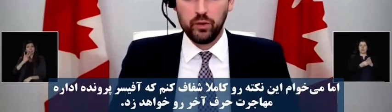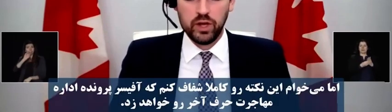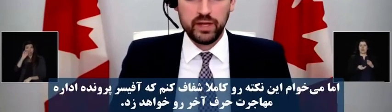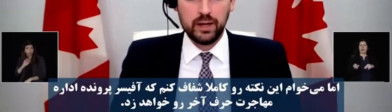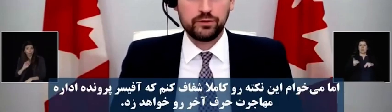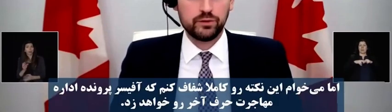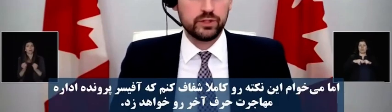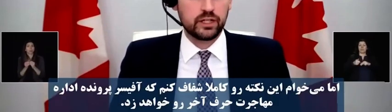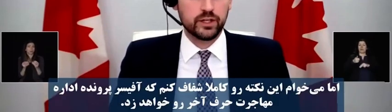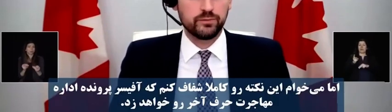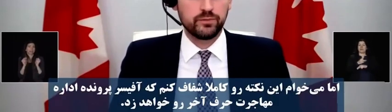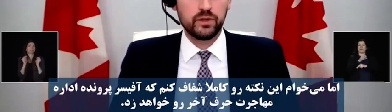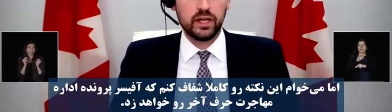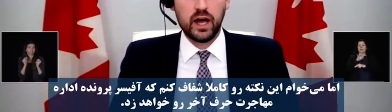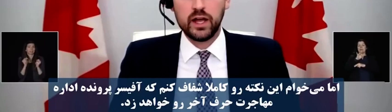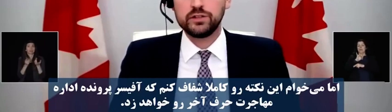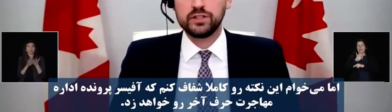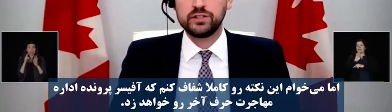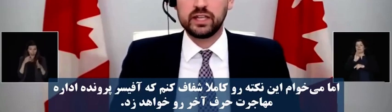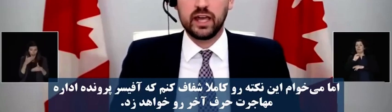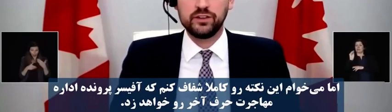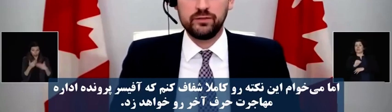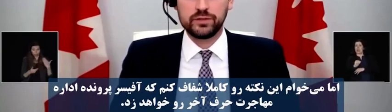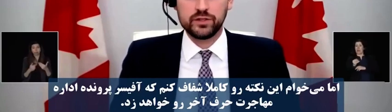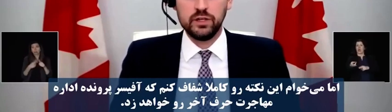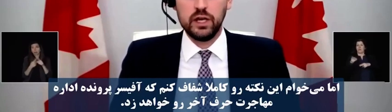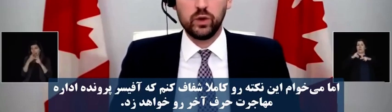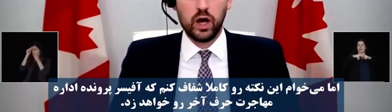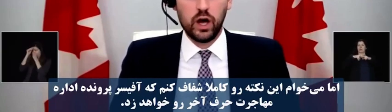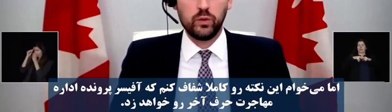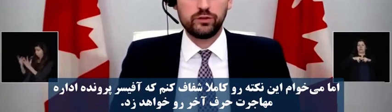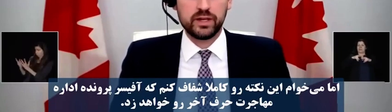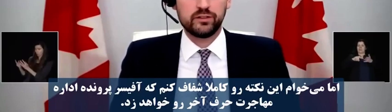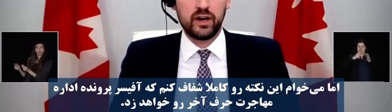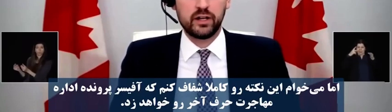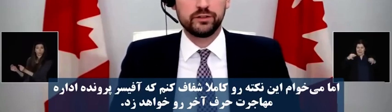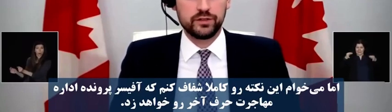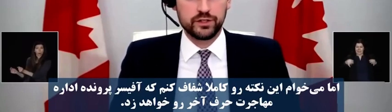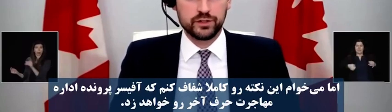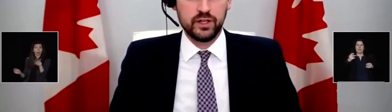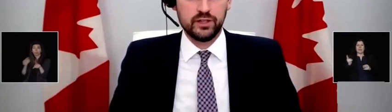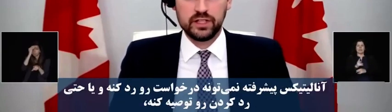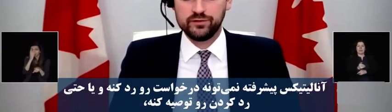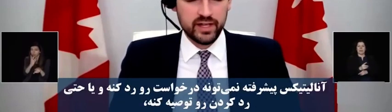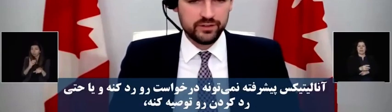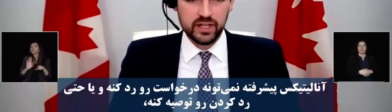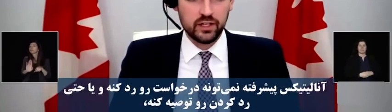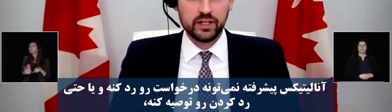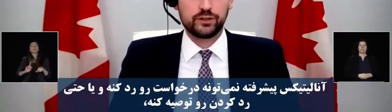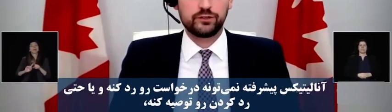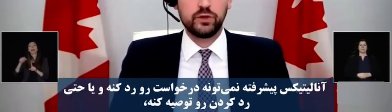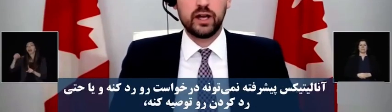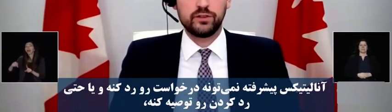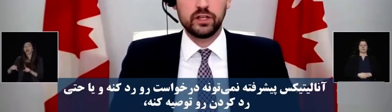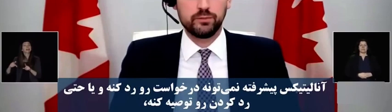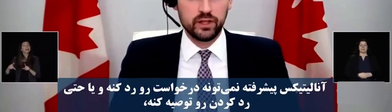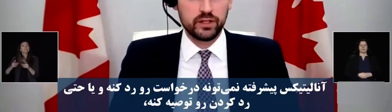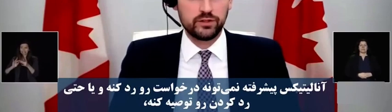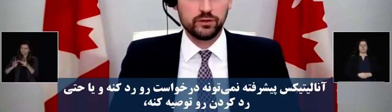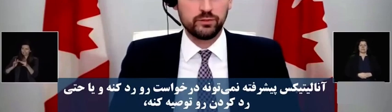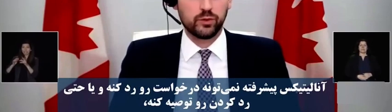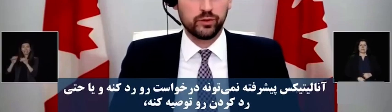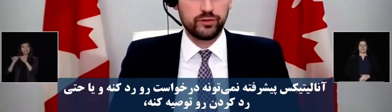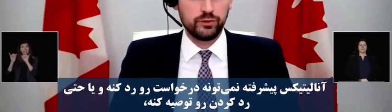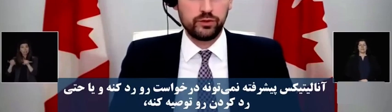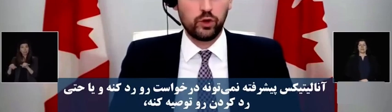But I want to be absolutely clear. An IRCC case officer will always make the final decision. The advanced analytics do not have the ability